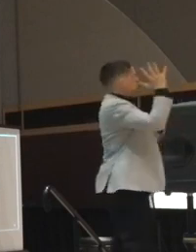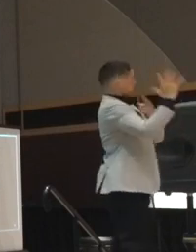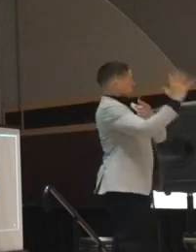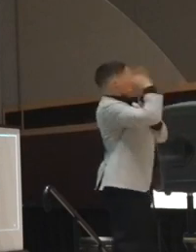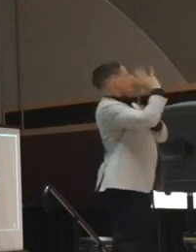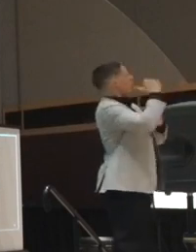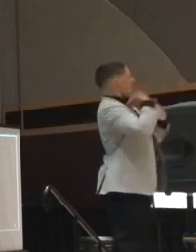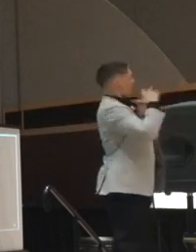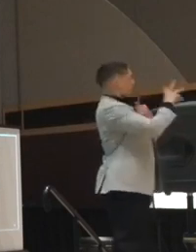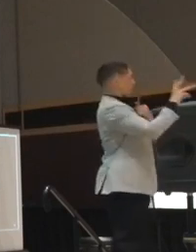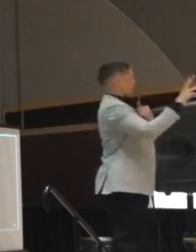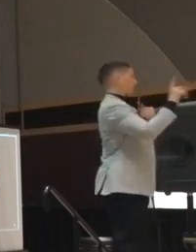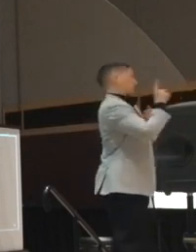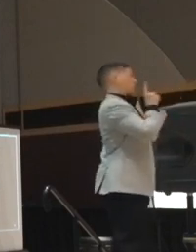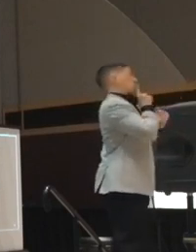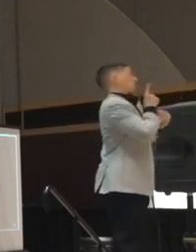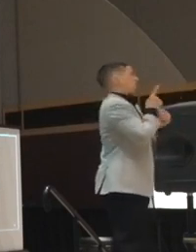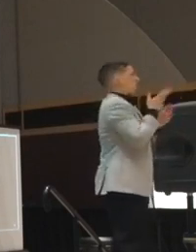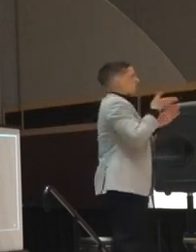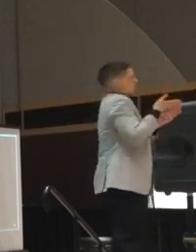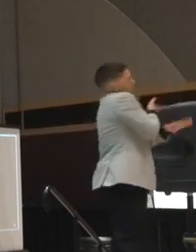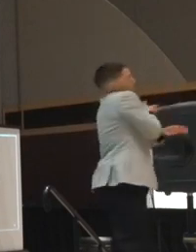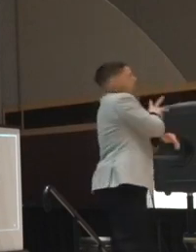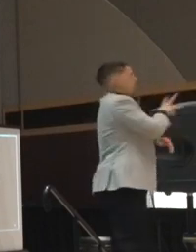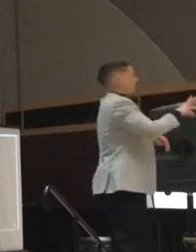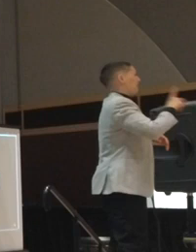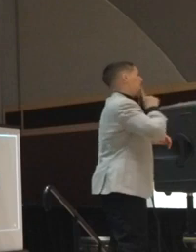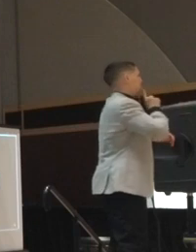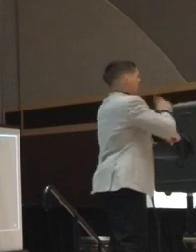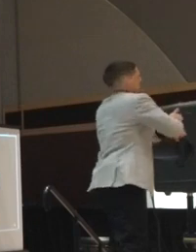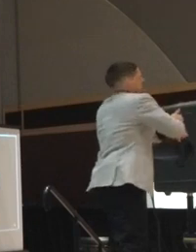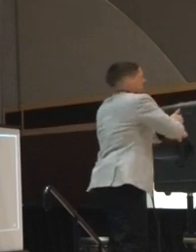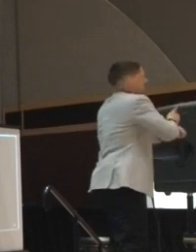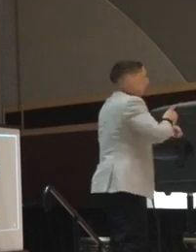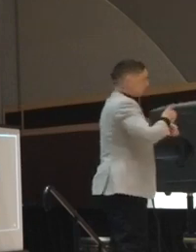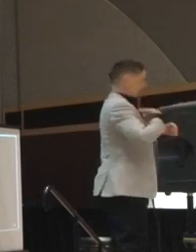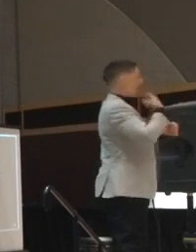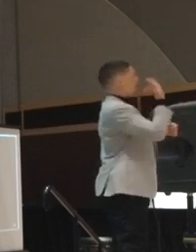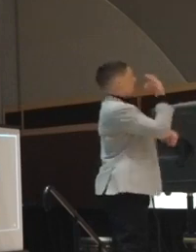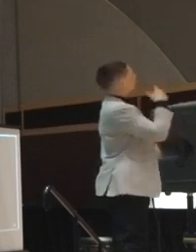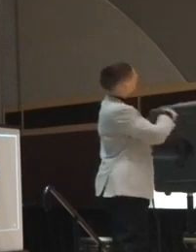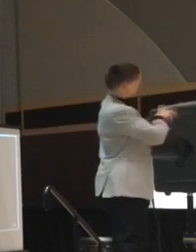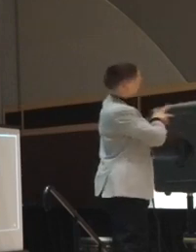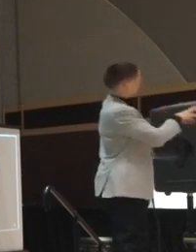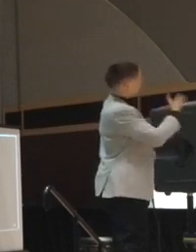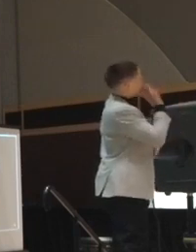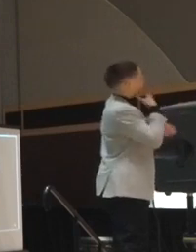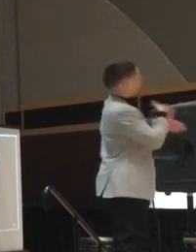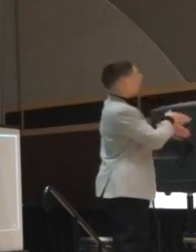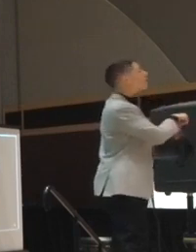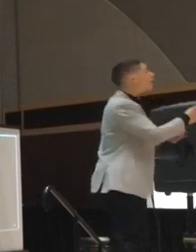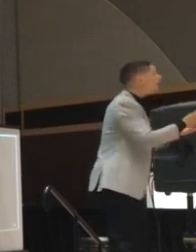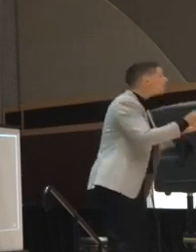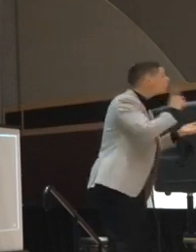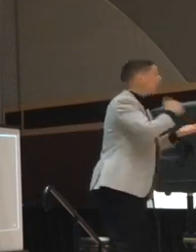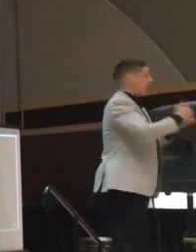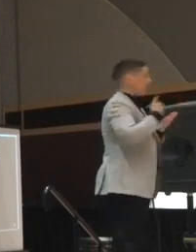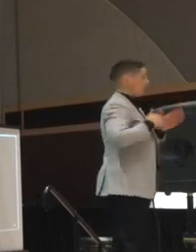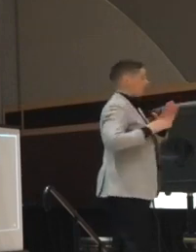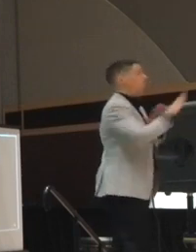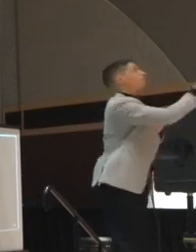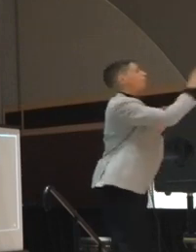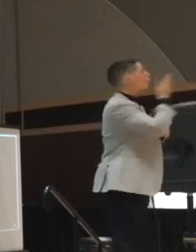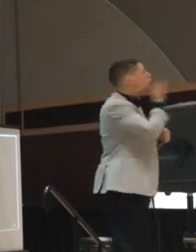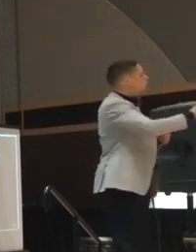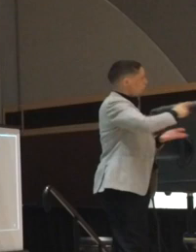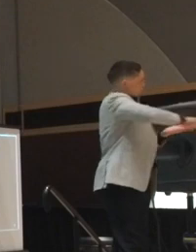hardly existed. That's one thing I did, because I recognized that that would get things out. The other thing that really helped me advance my career was good